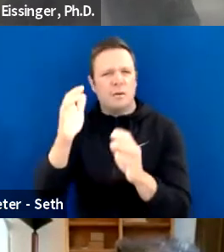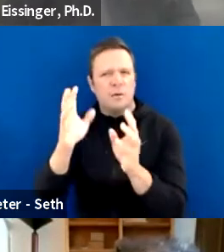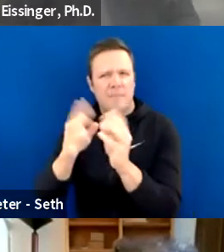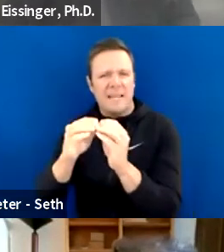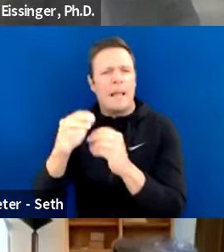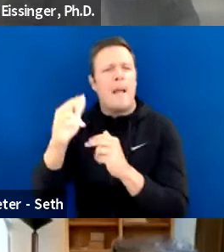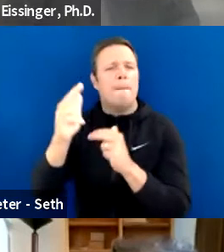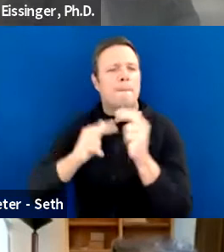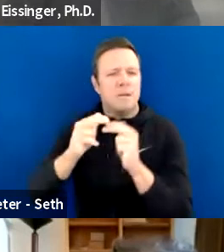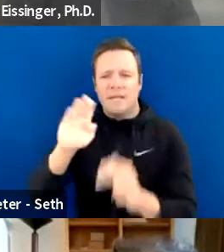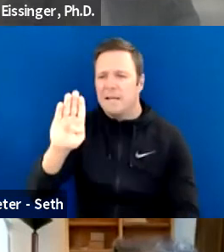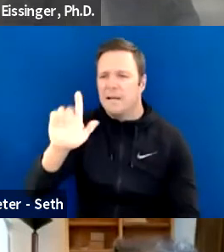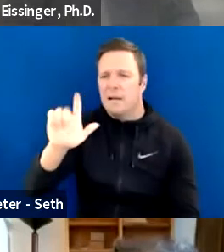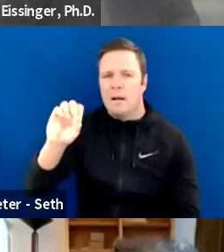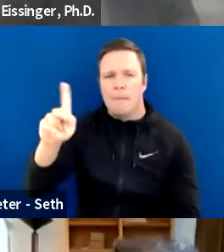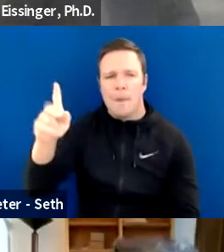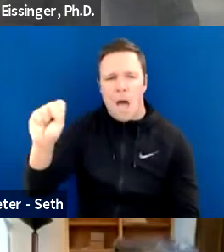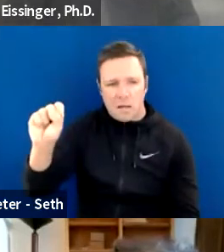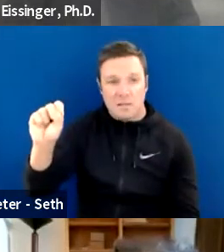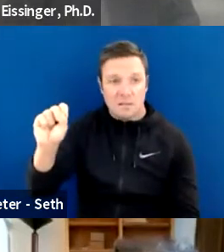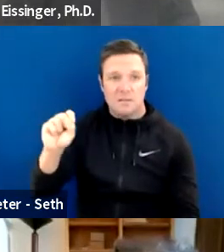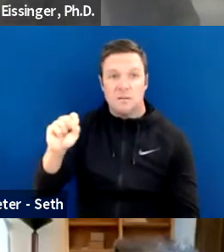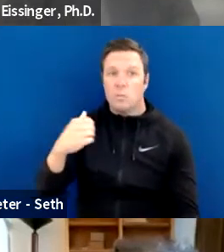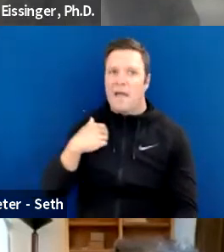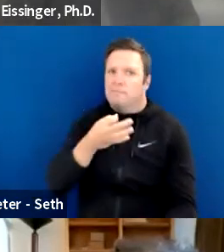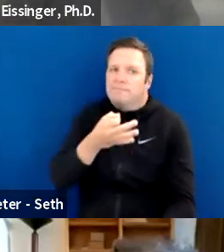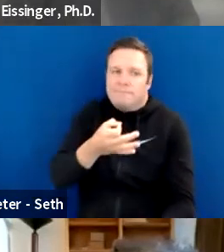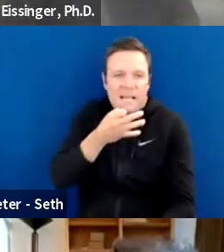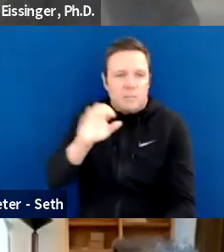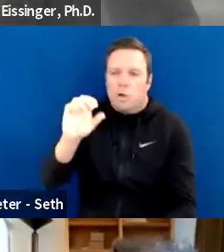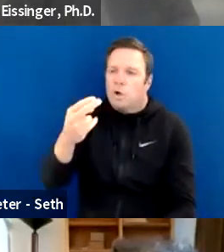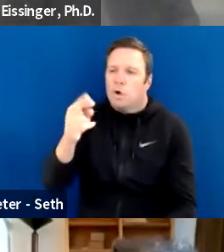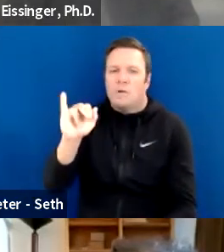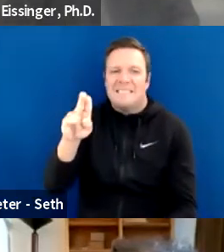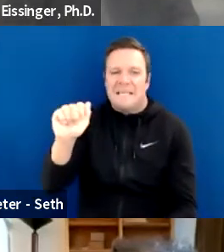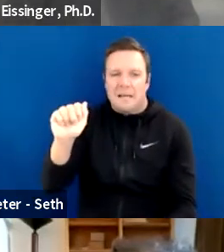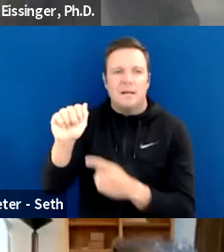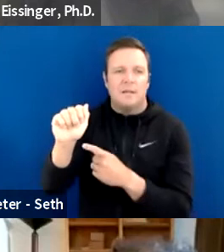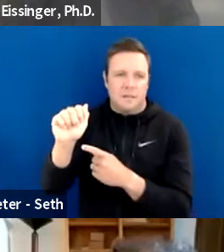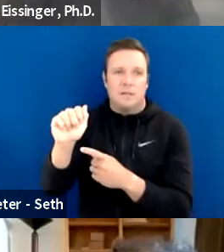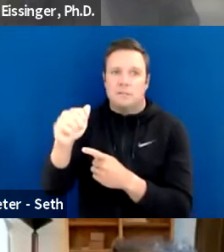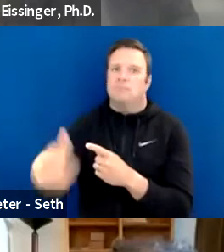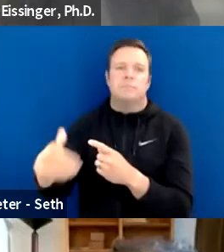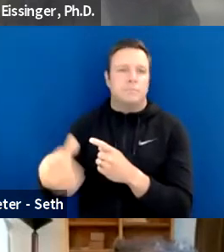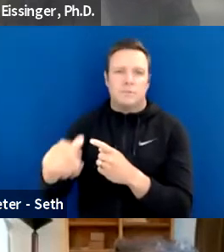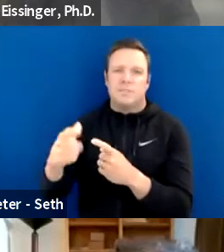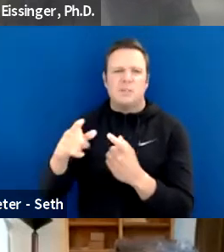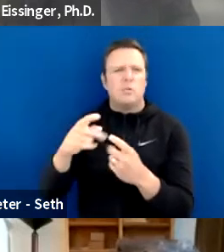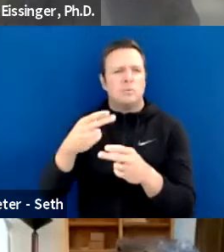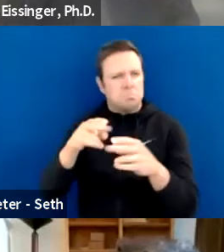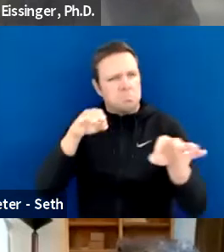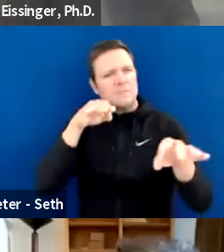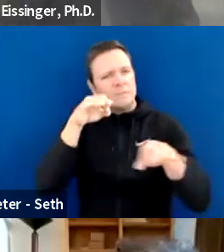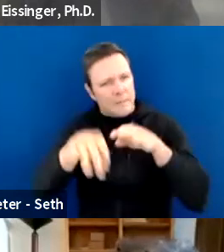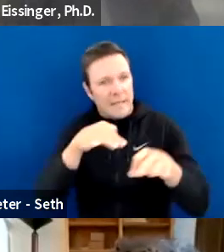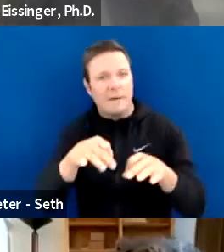McCullough Martinez, who is just an expert in the grade book, will just briefly be talking about what you can